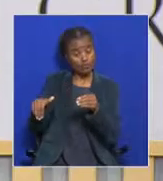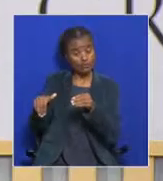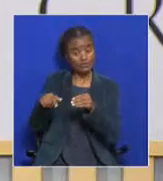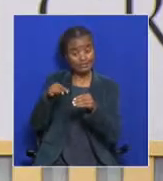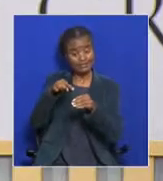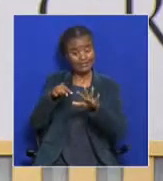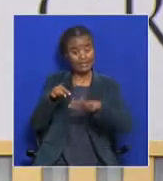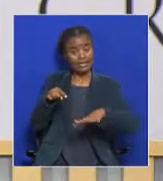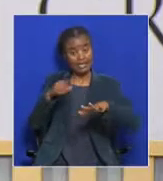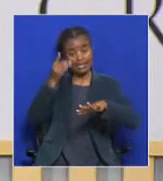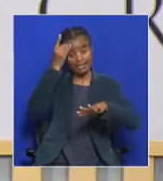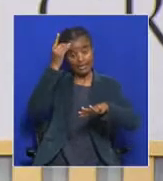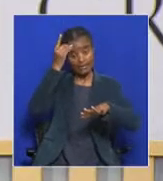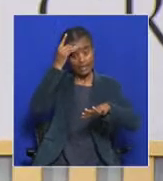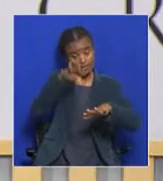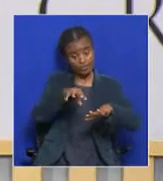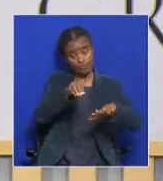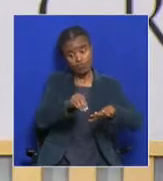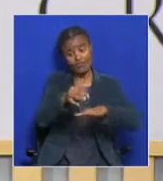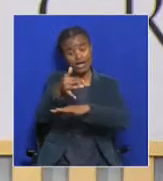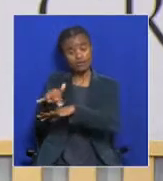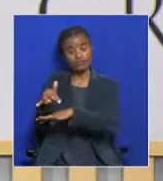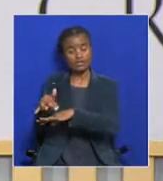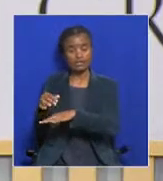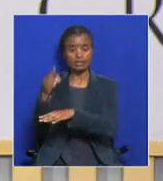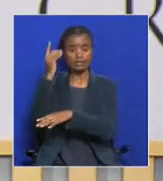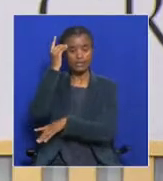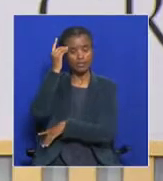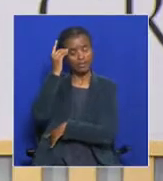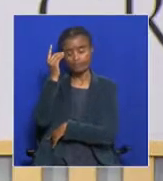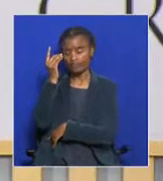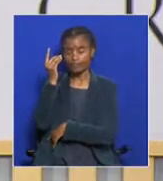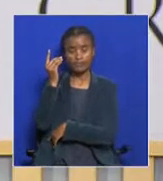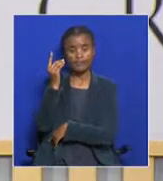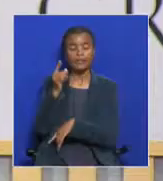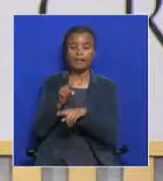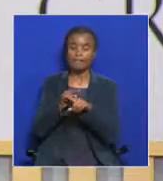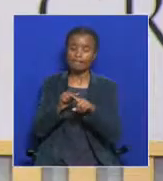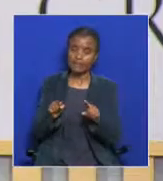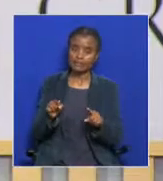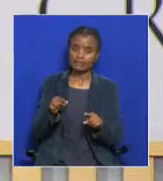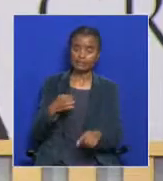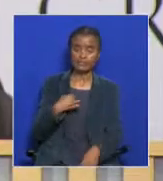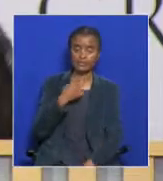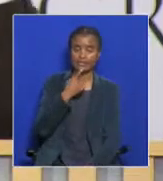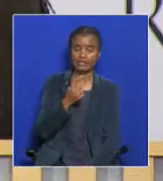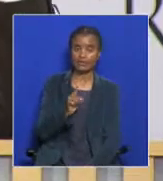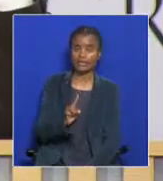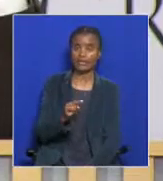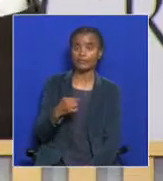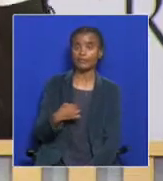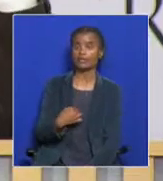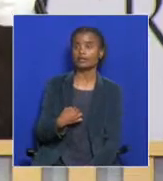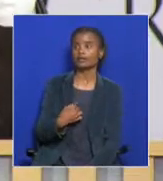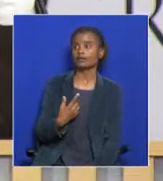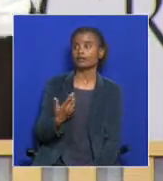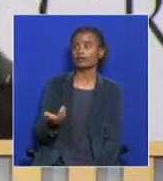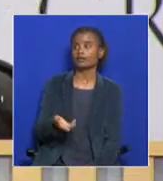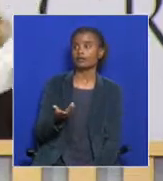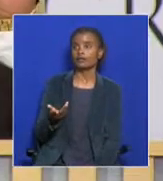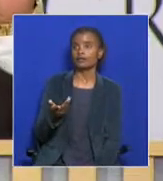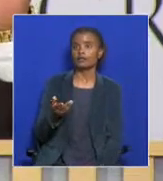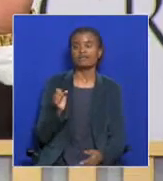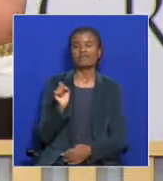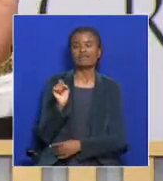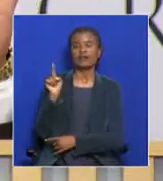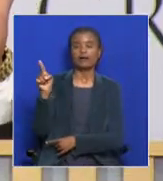that, I don't want to get into that again, but I'm saying in no way was I insinuating that now it must be taken to some far out location that we've